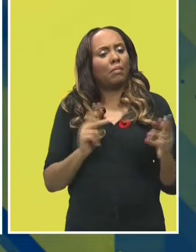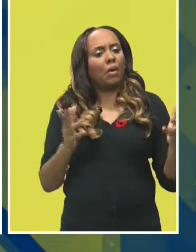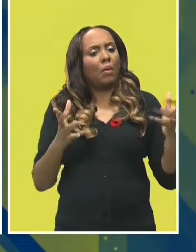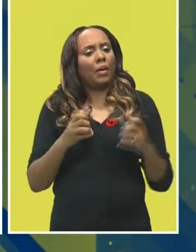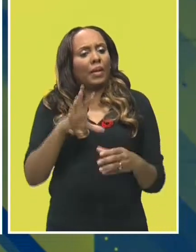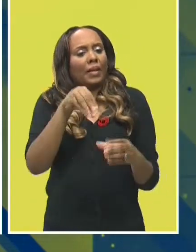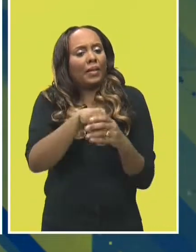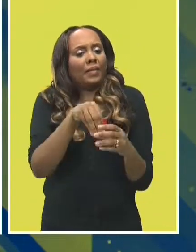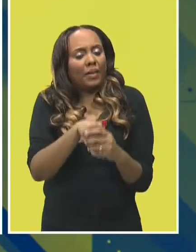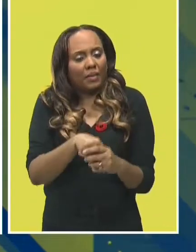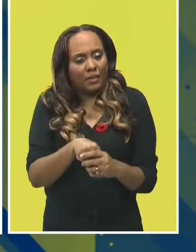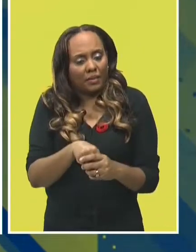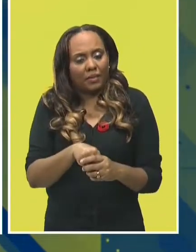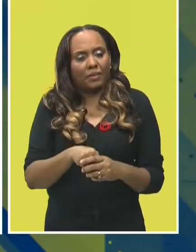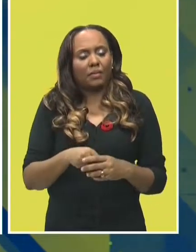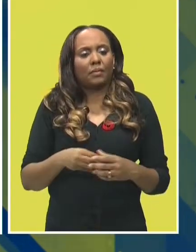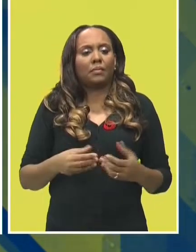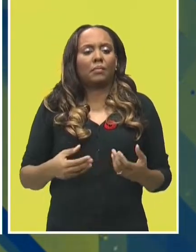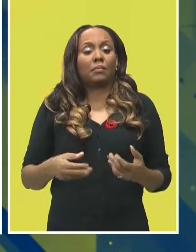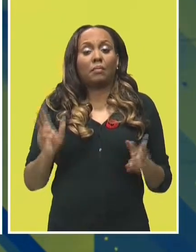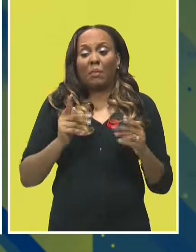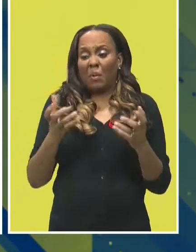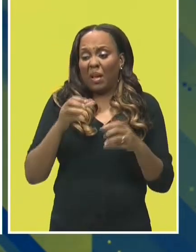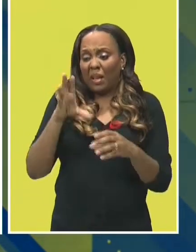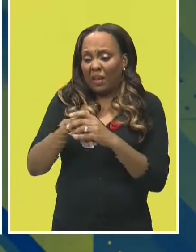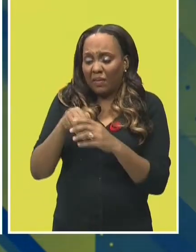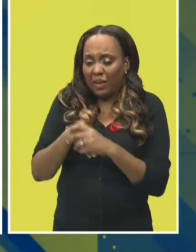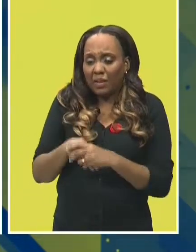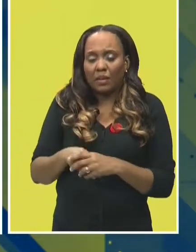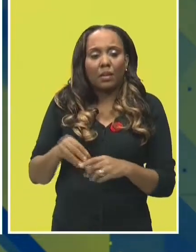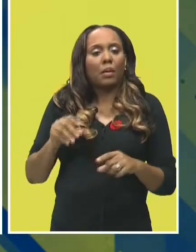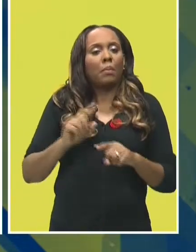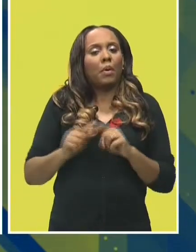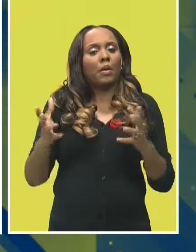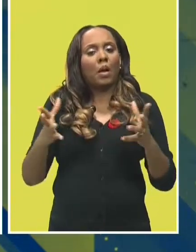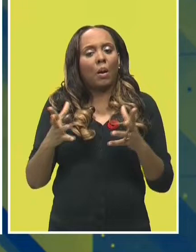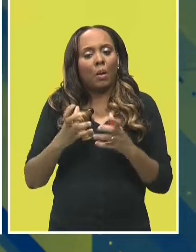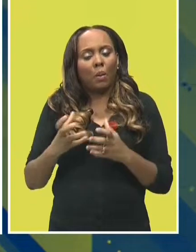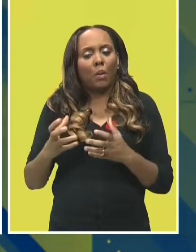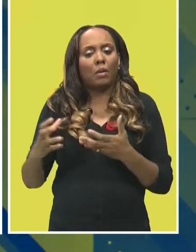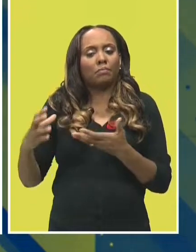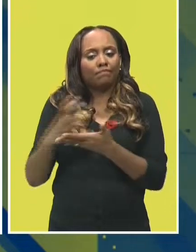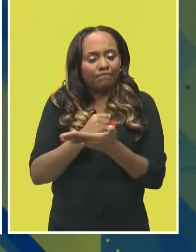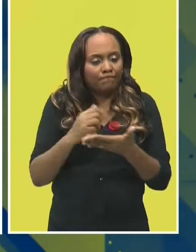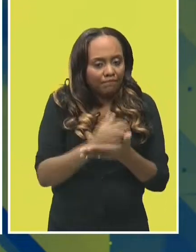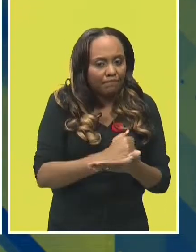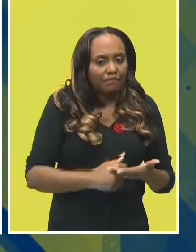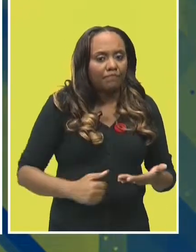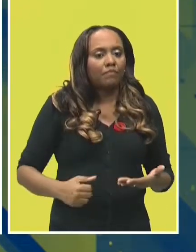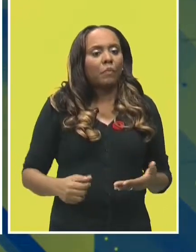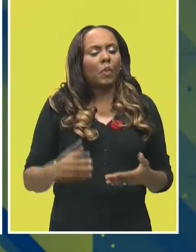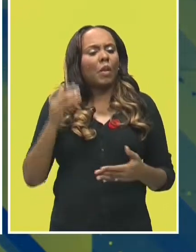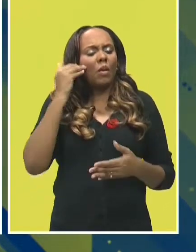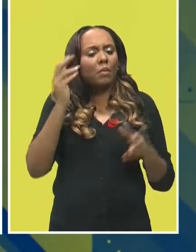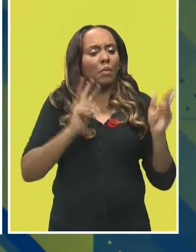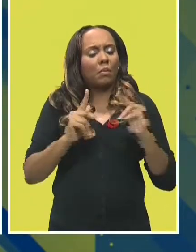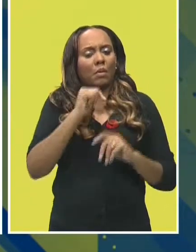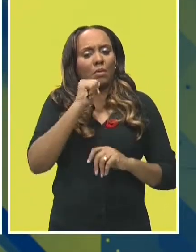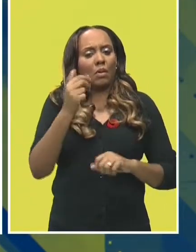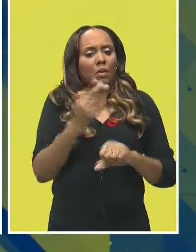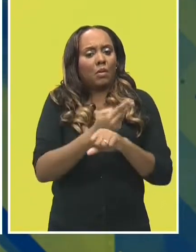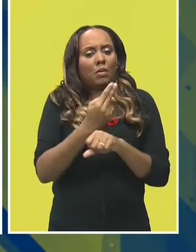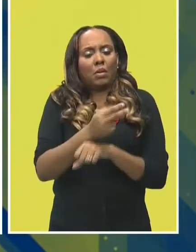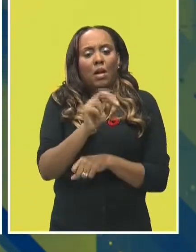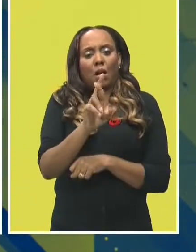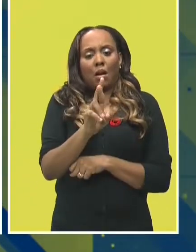investment. And it is in some of the things that we've talked about. We talked about green energy bonds, where even though people are not using renewable energy technology, they still get